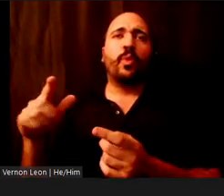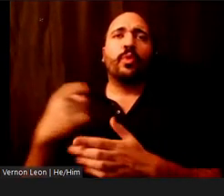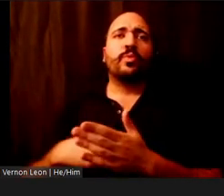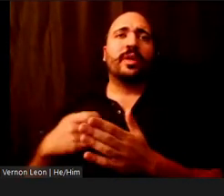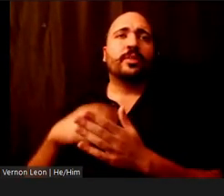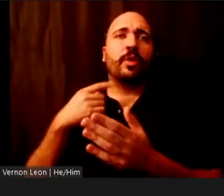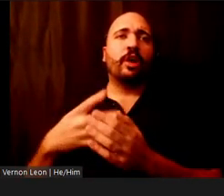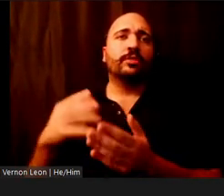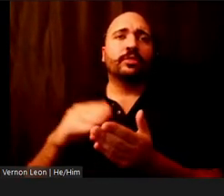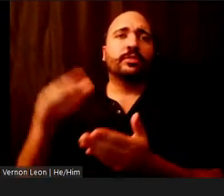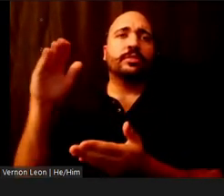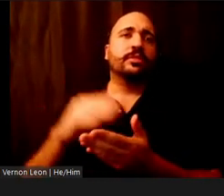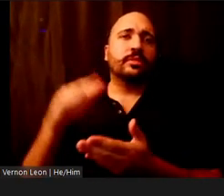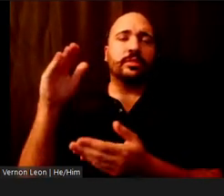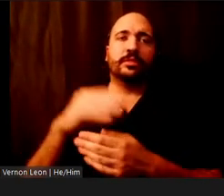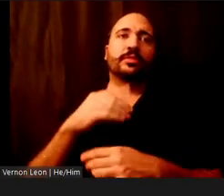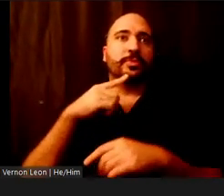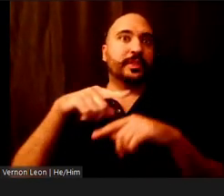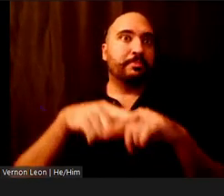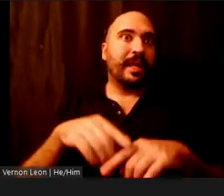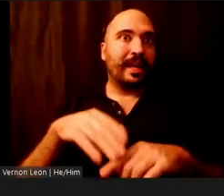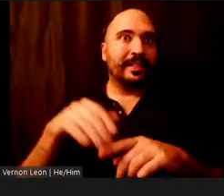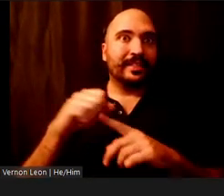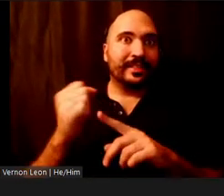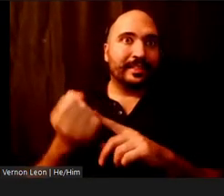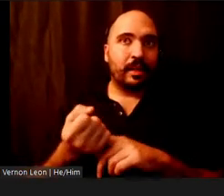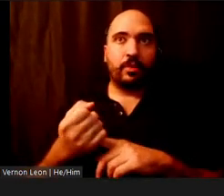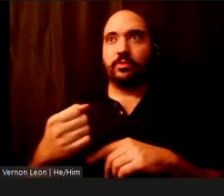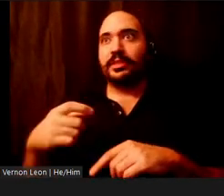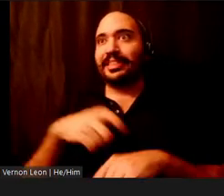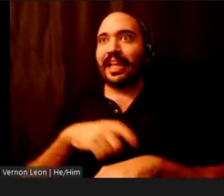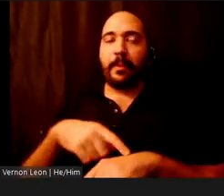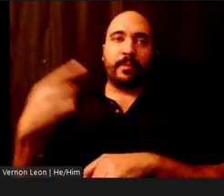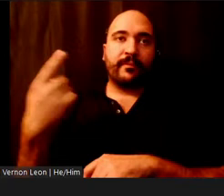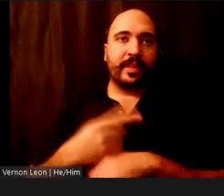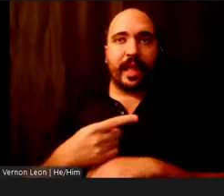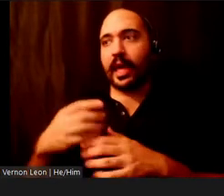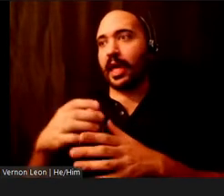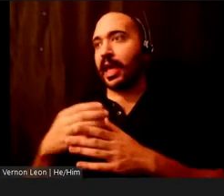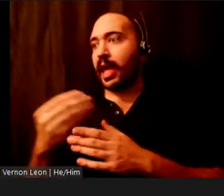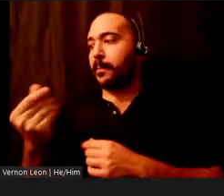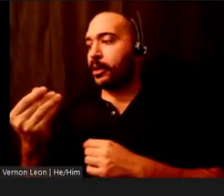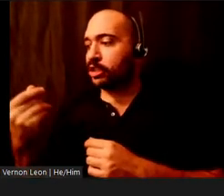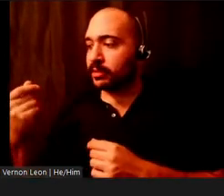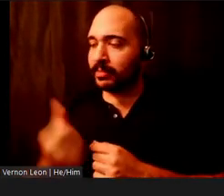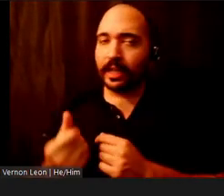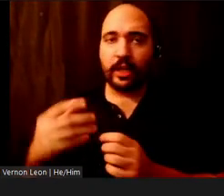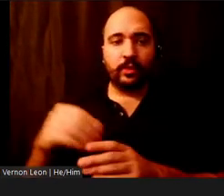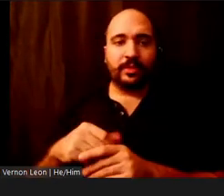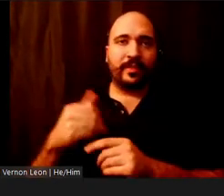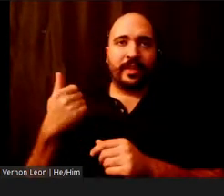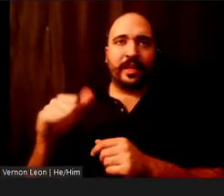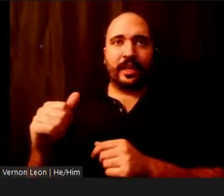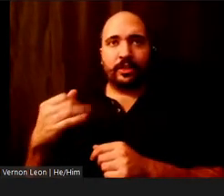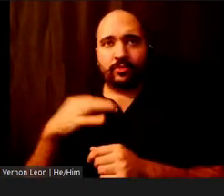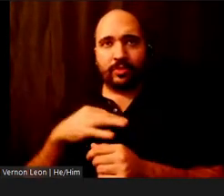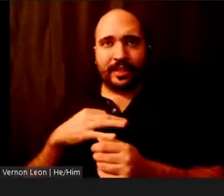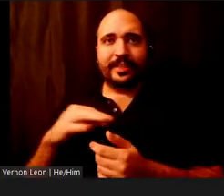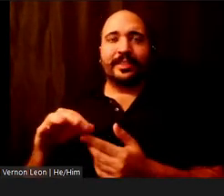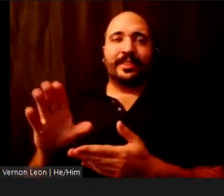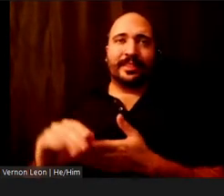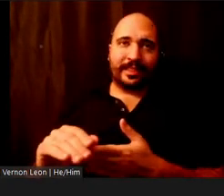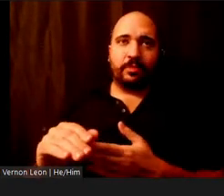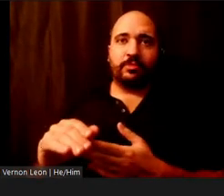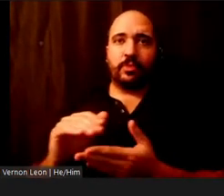in each scenario, depending upon the time of day, how someone pays, and the inclusion and extent of any credits, discounts, and or exemptions beyond